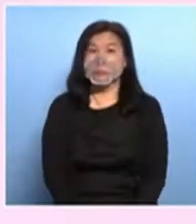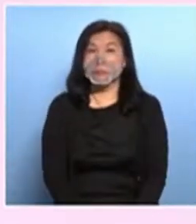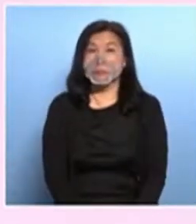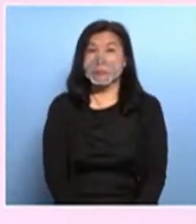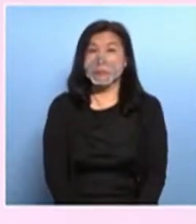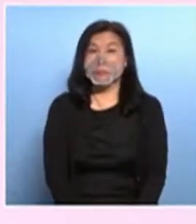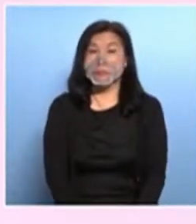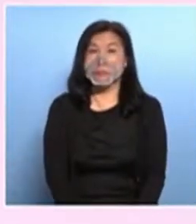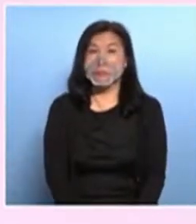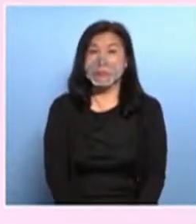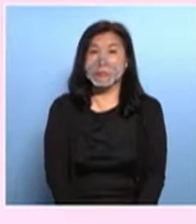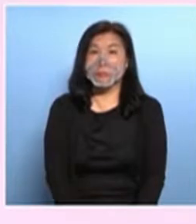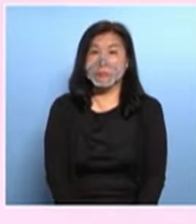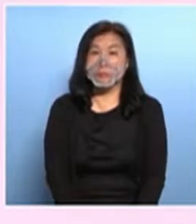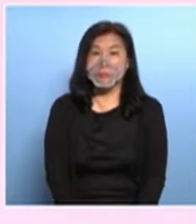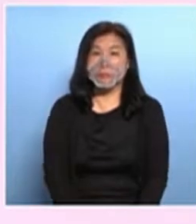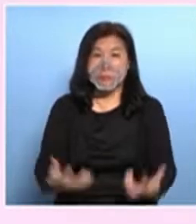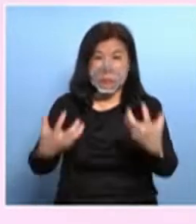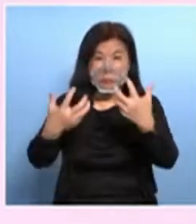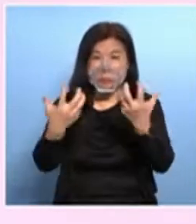external review costs under the scheme.